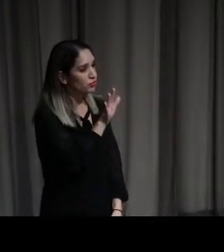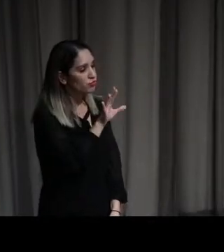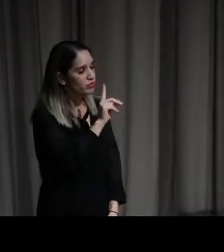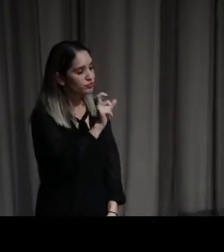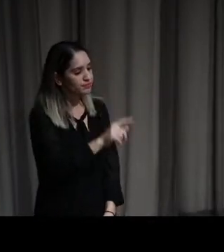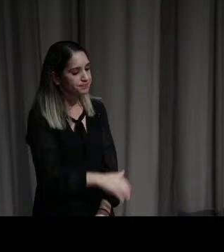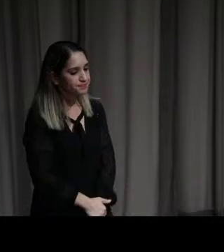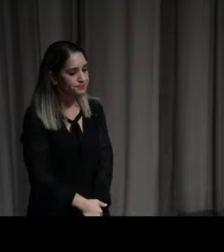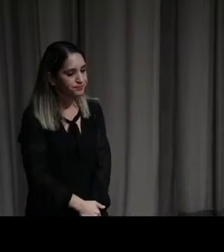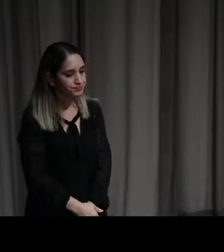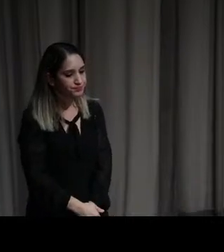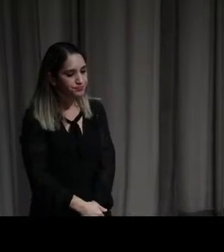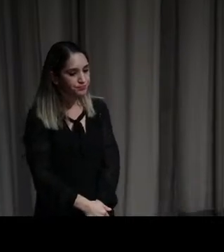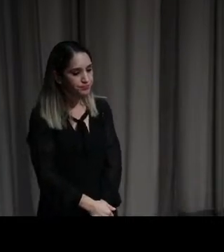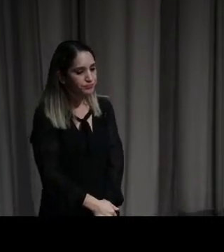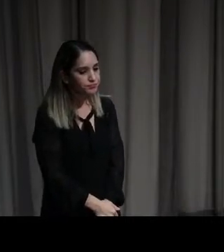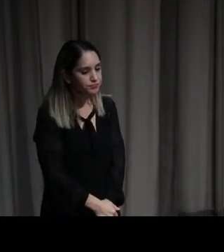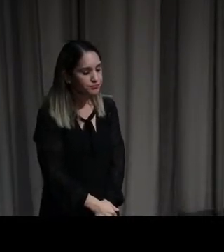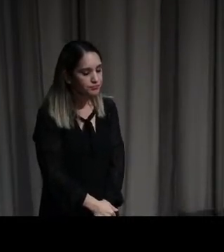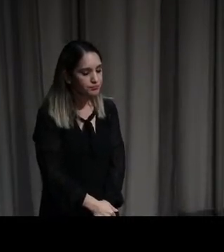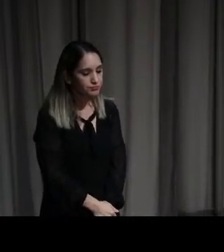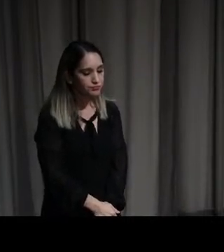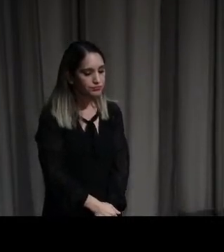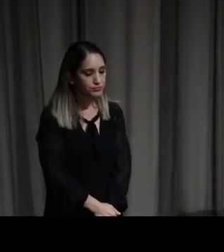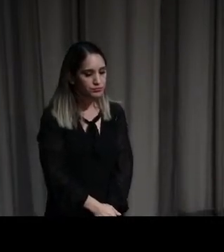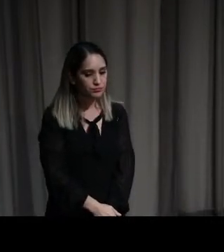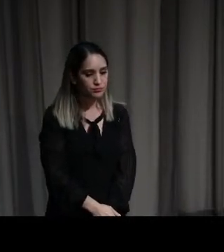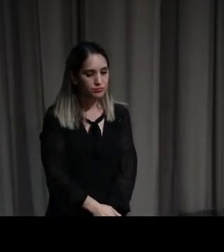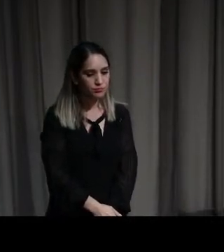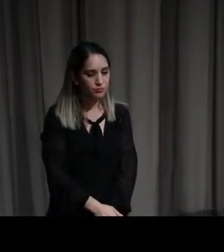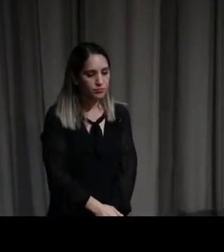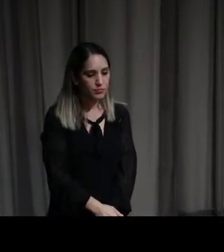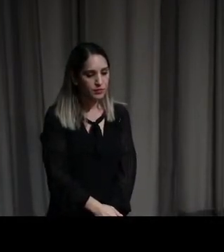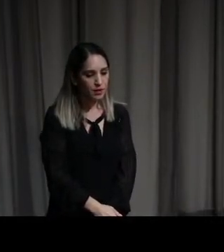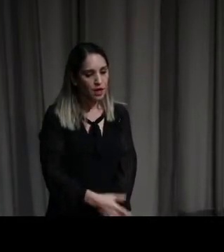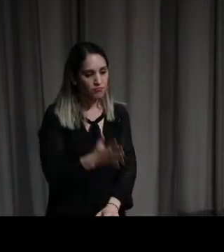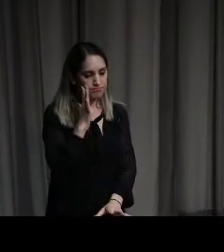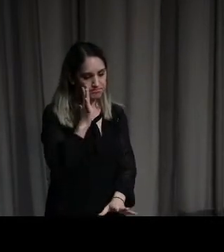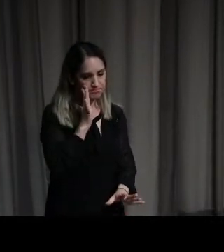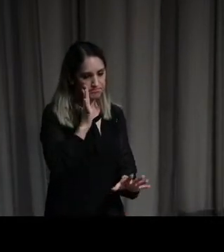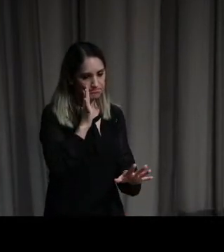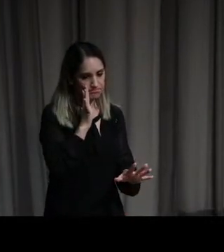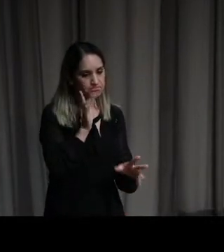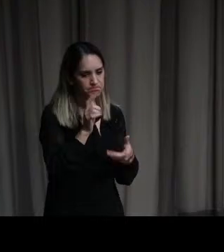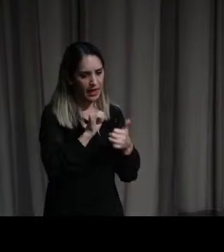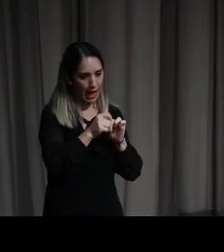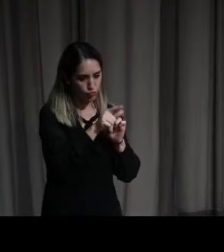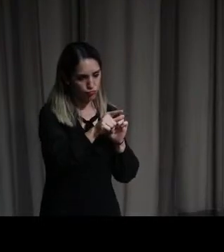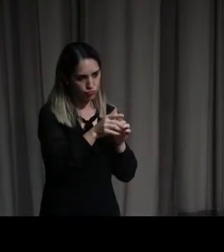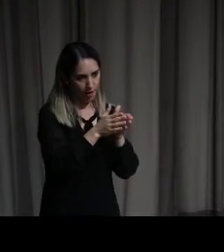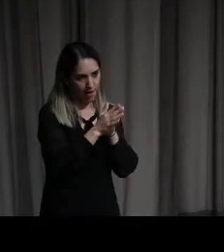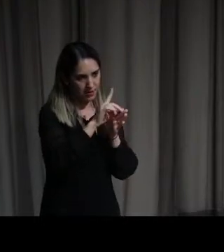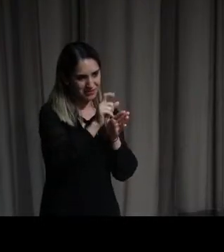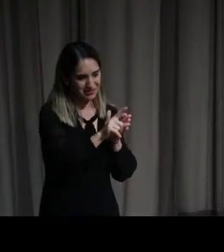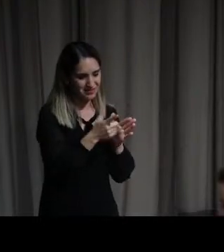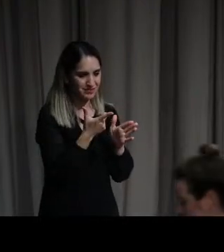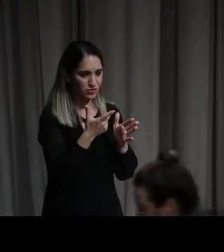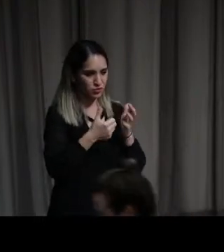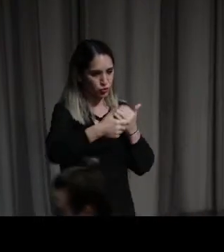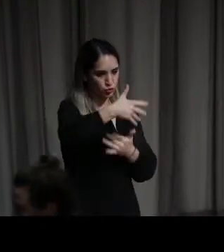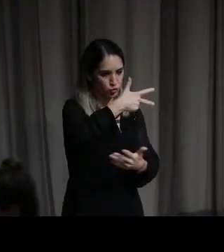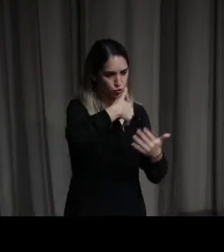So, you know, I would frame that question within the parameters of some